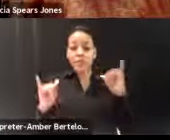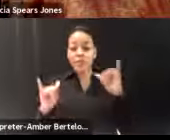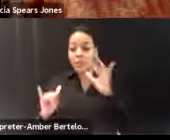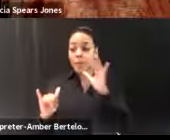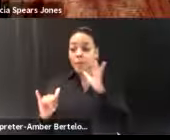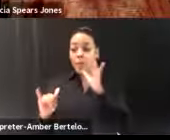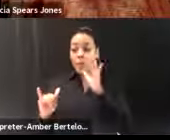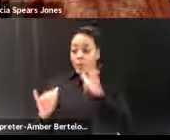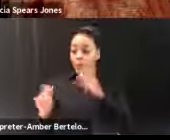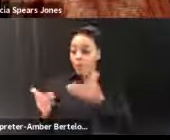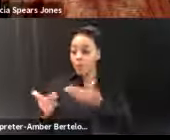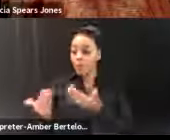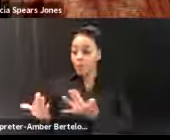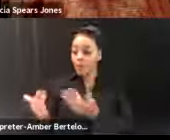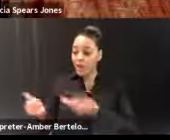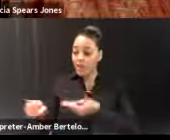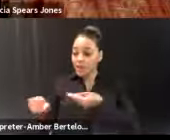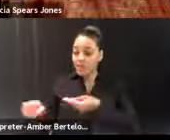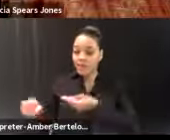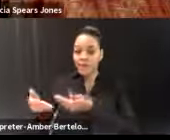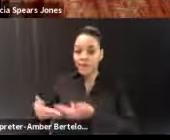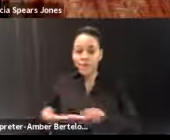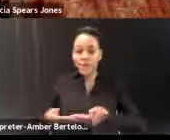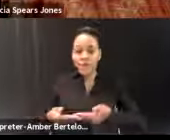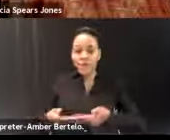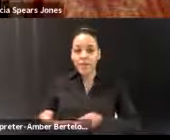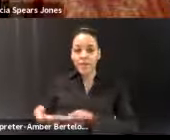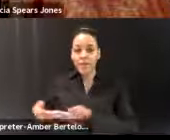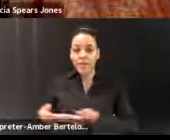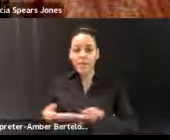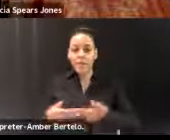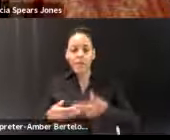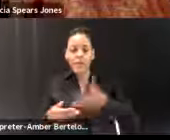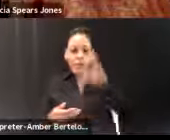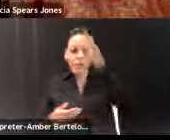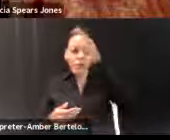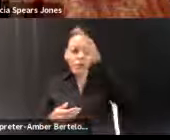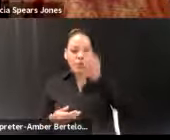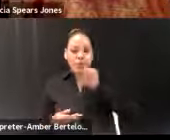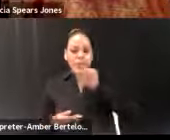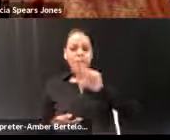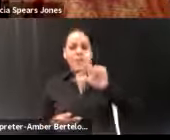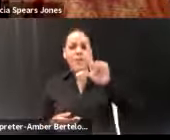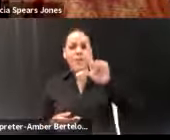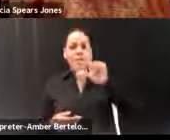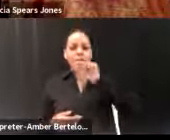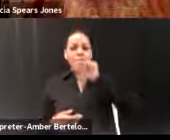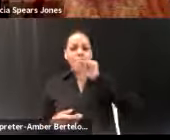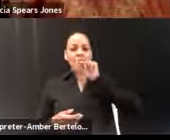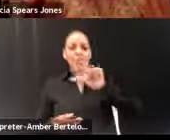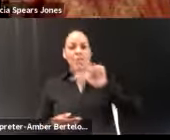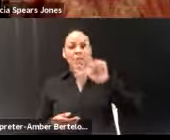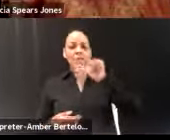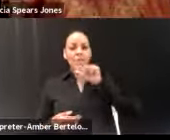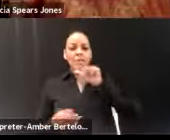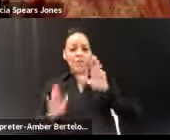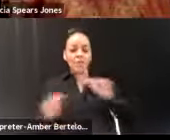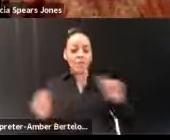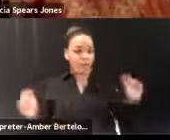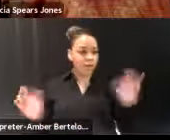awaits her infant's mouth. A rooster crows, and children gather what food there is, while